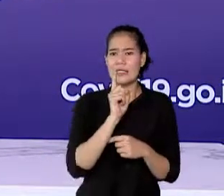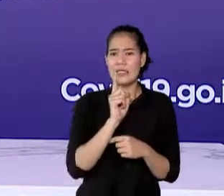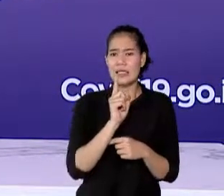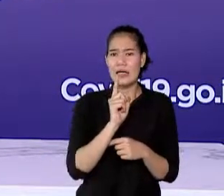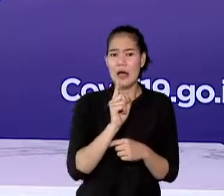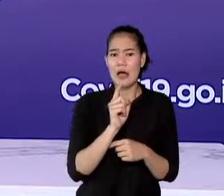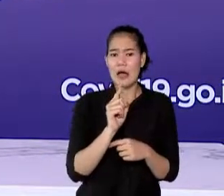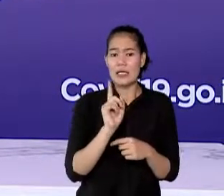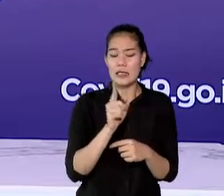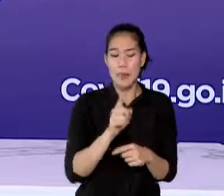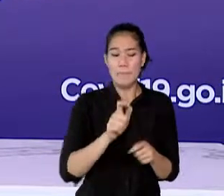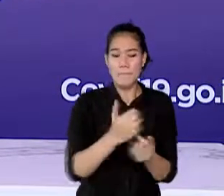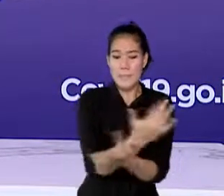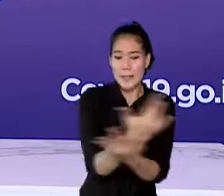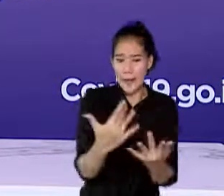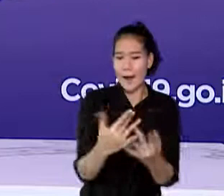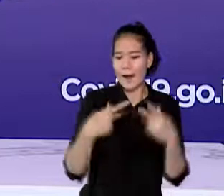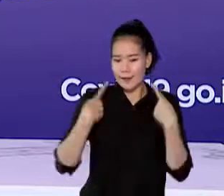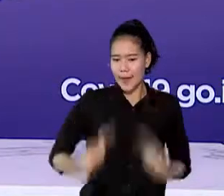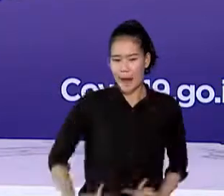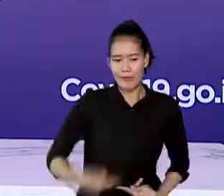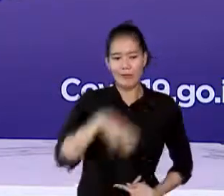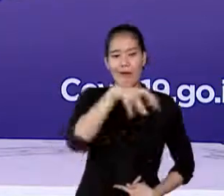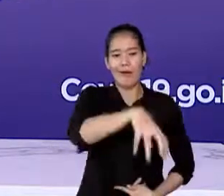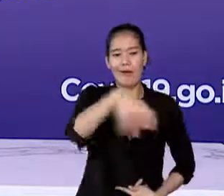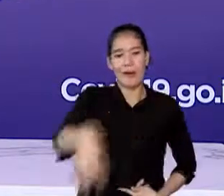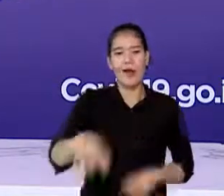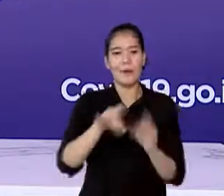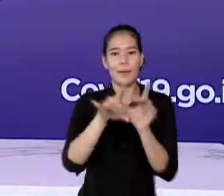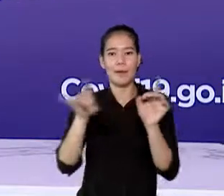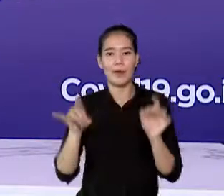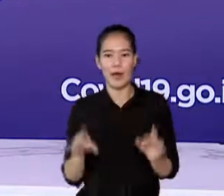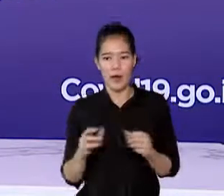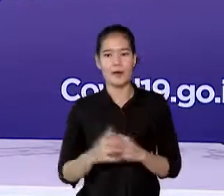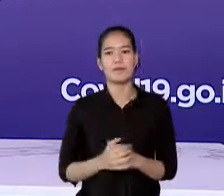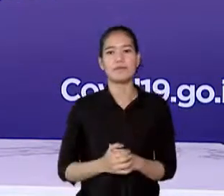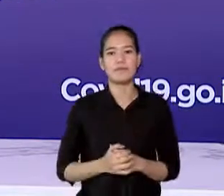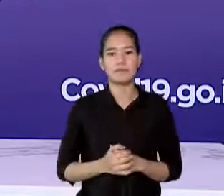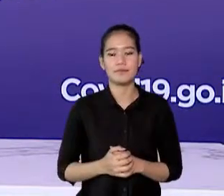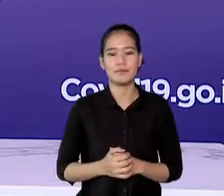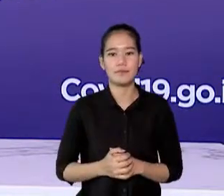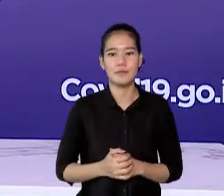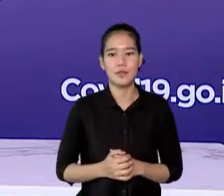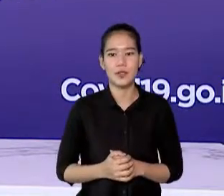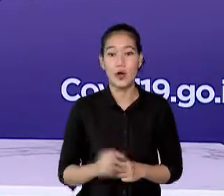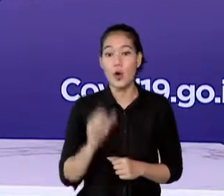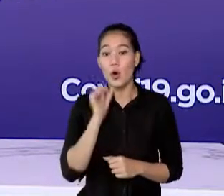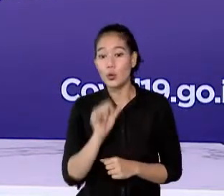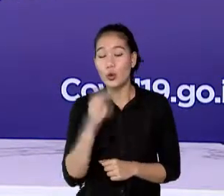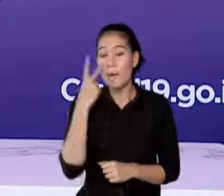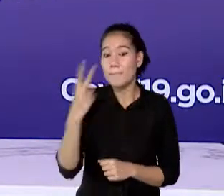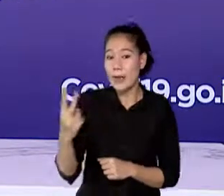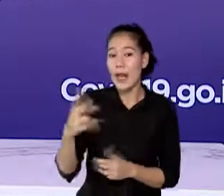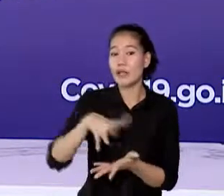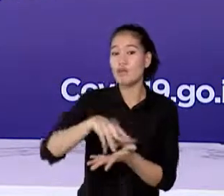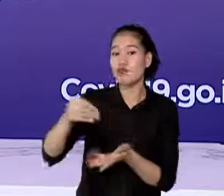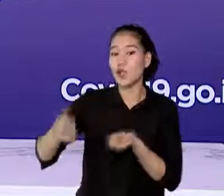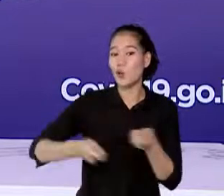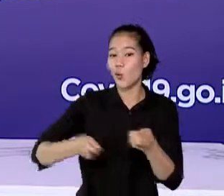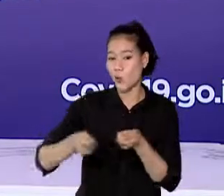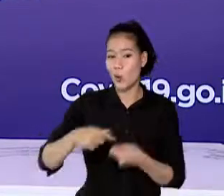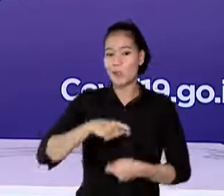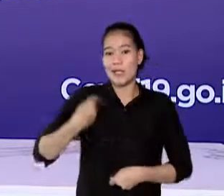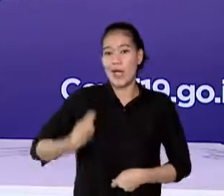the recipient populations. As for information from the Chinese Center for Disease Prevention and